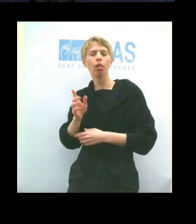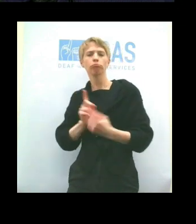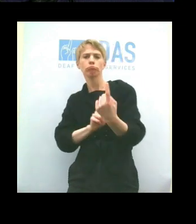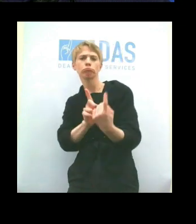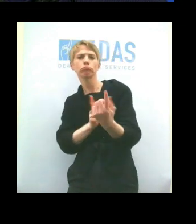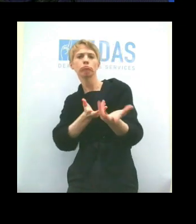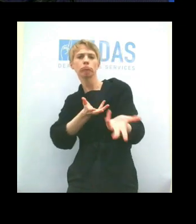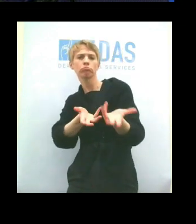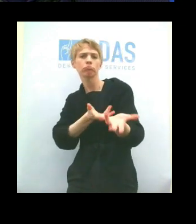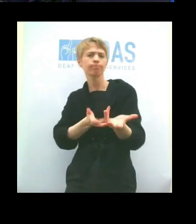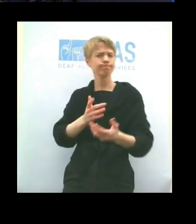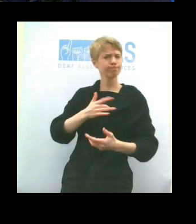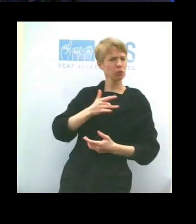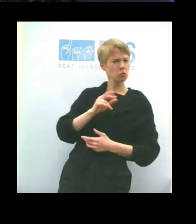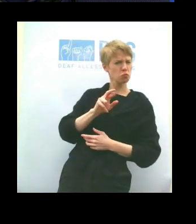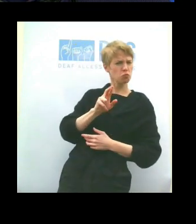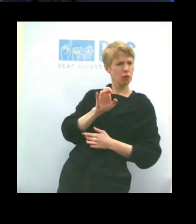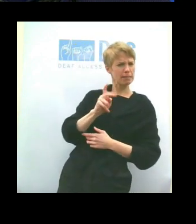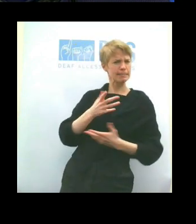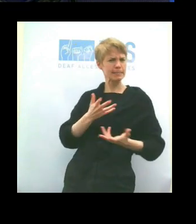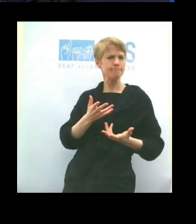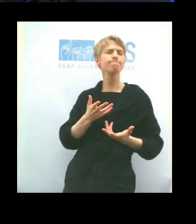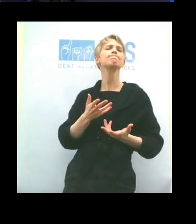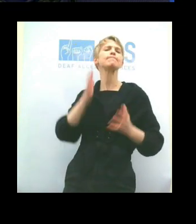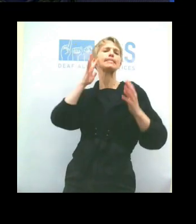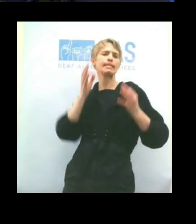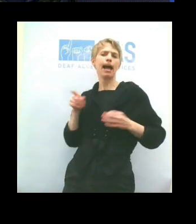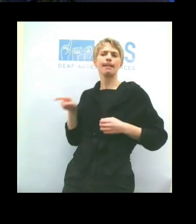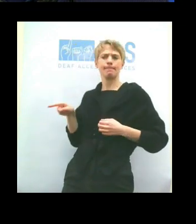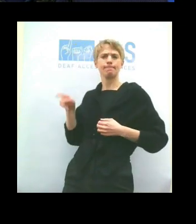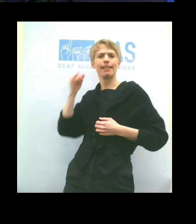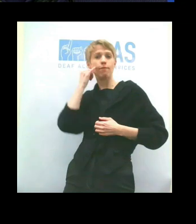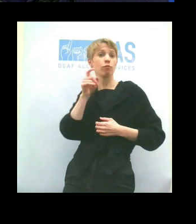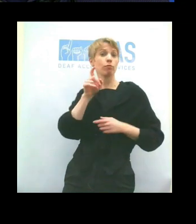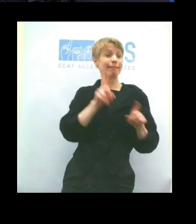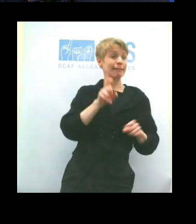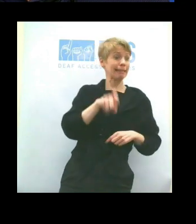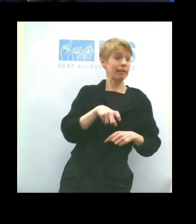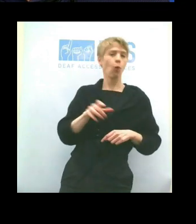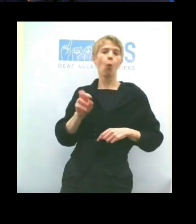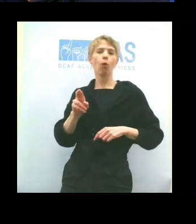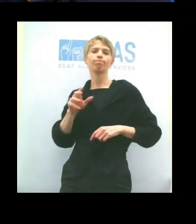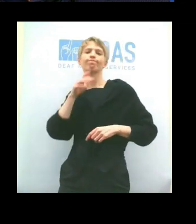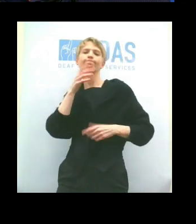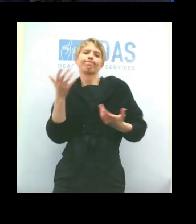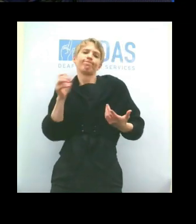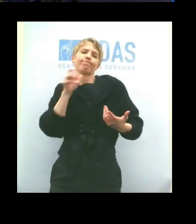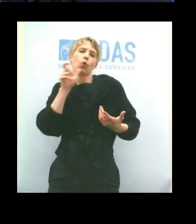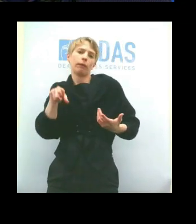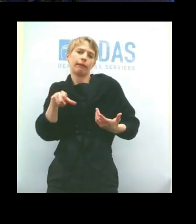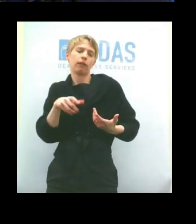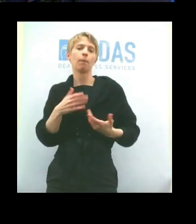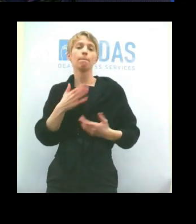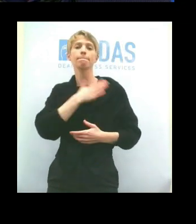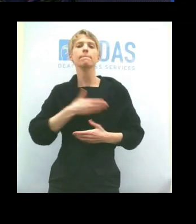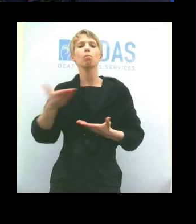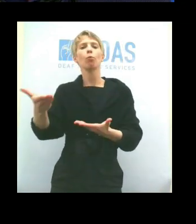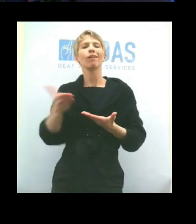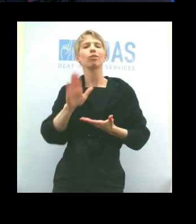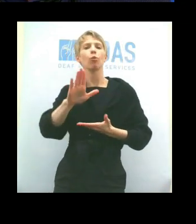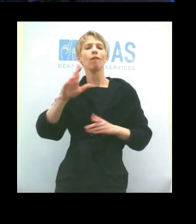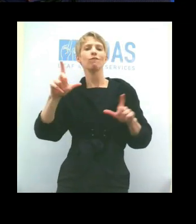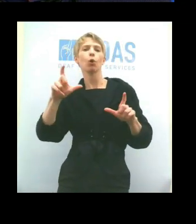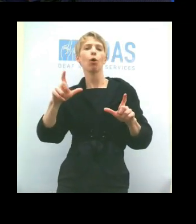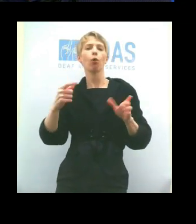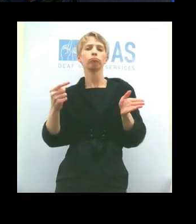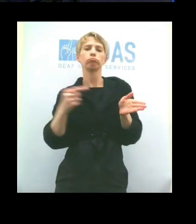if there is a risk. If you do have insurance, please bring it and bring a photo ID if you have it. And if you have a mask, of course,